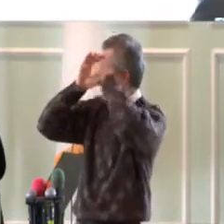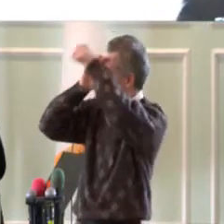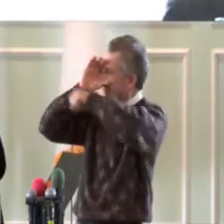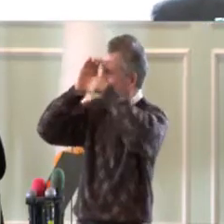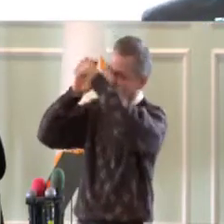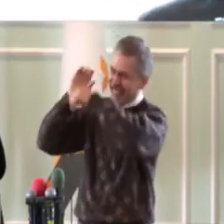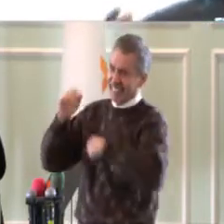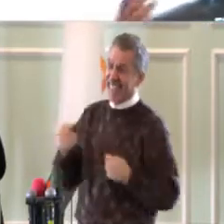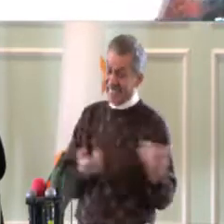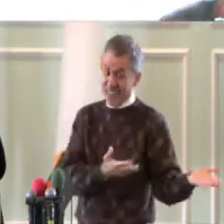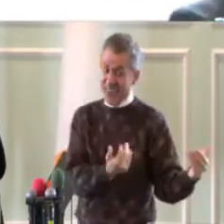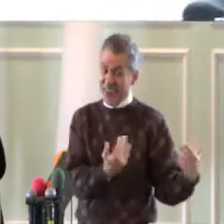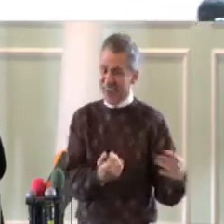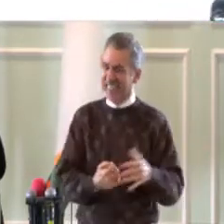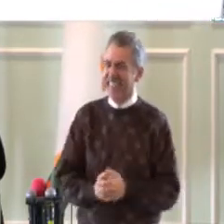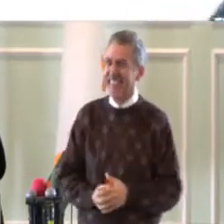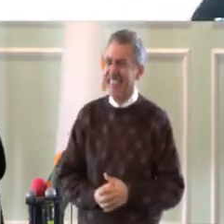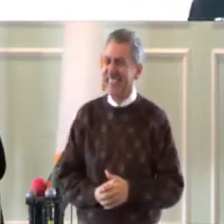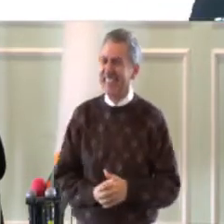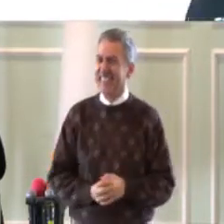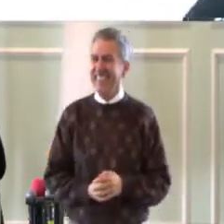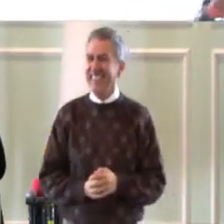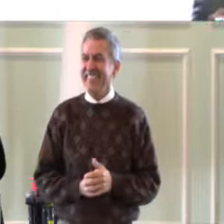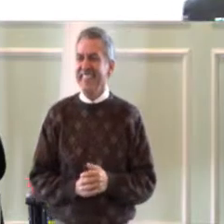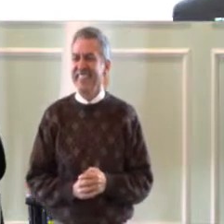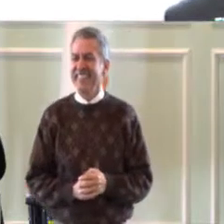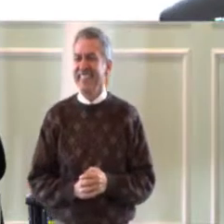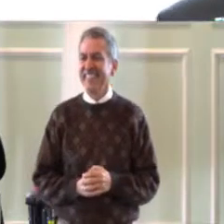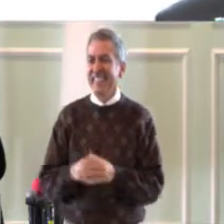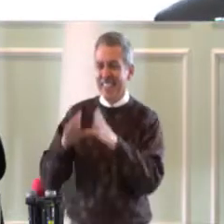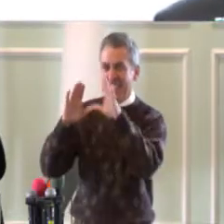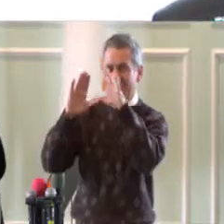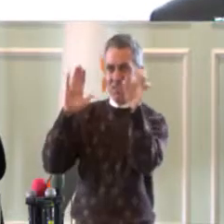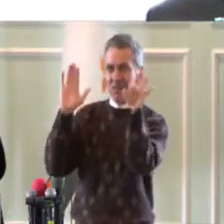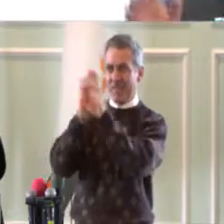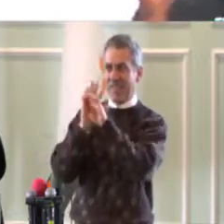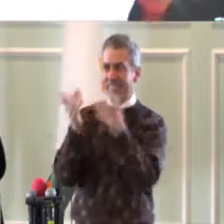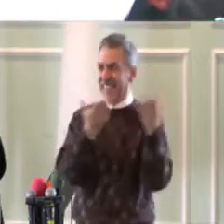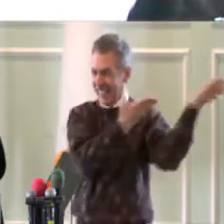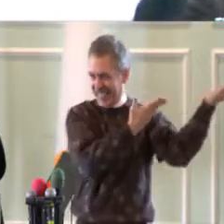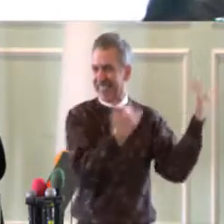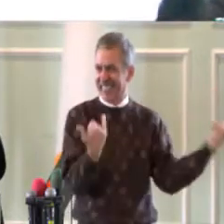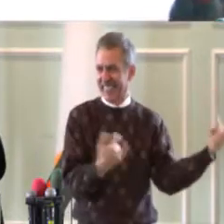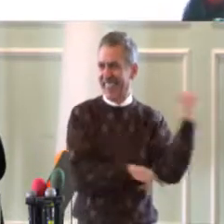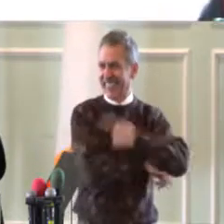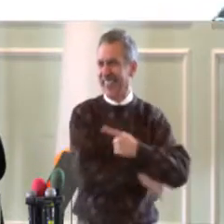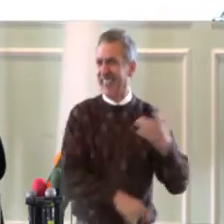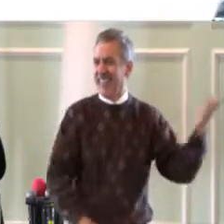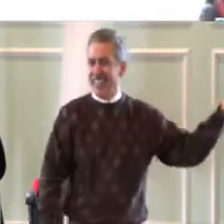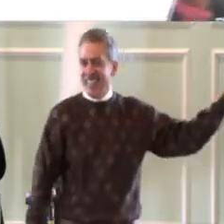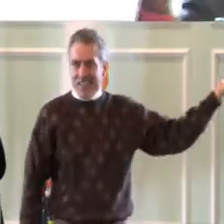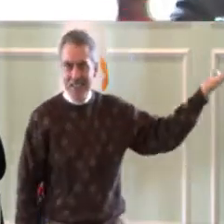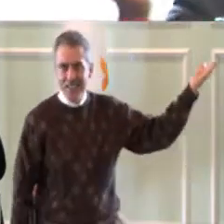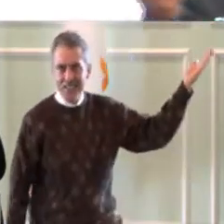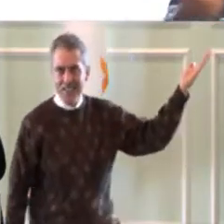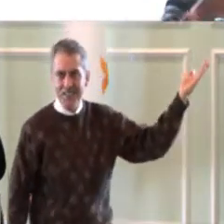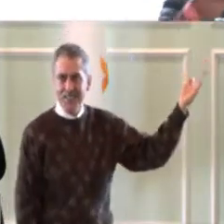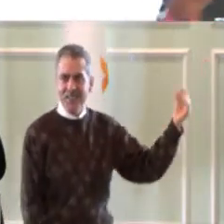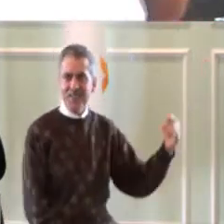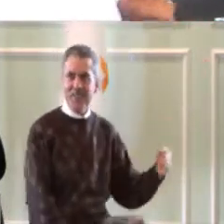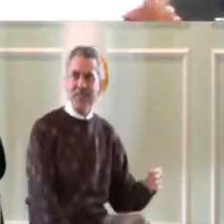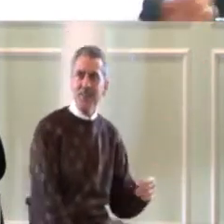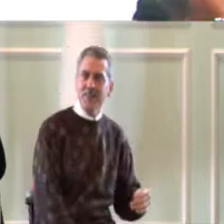And so as we're driving along, she snapped this picture right there. And you could see the formation of the